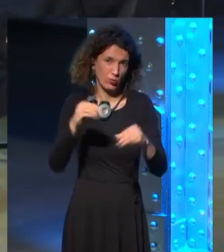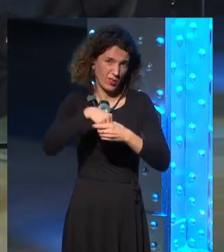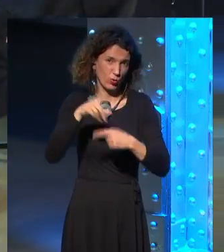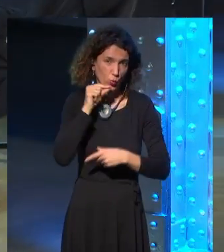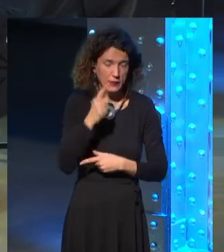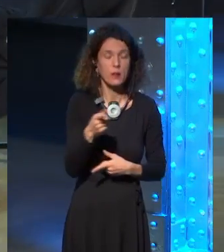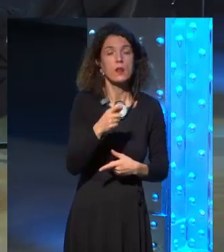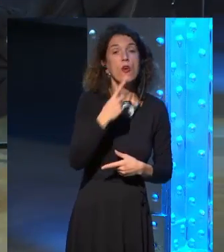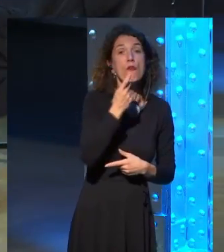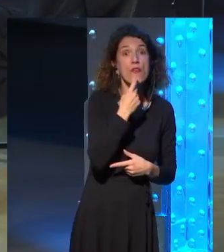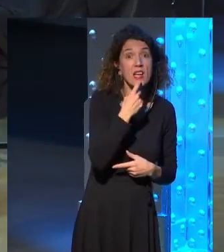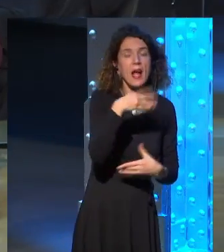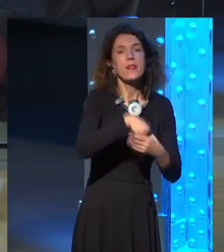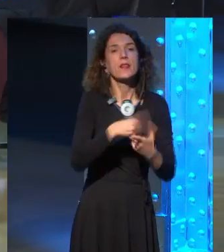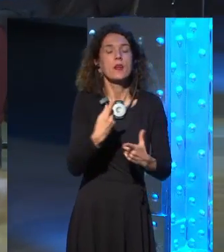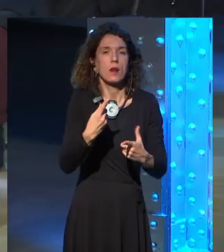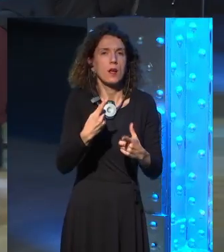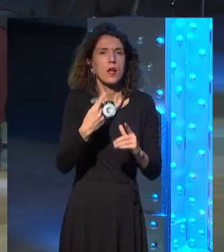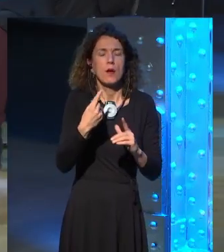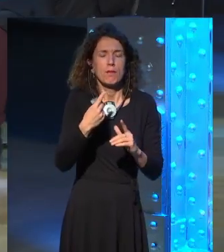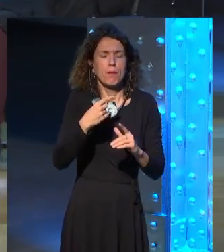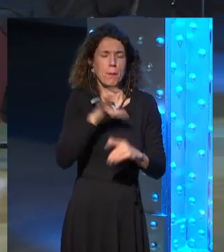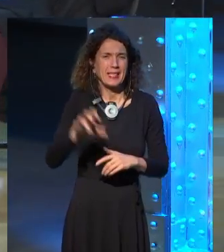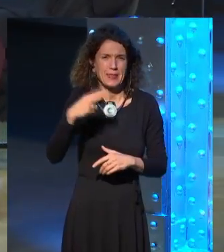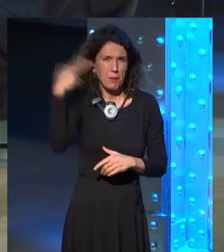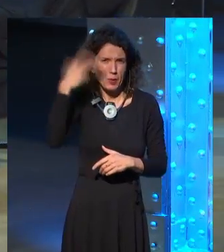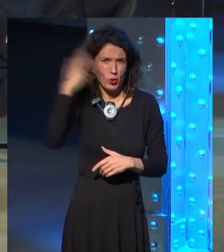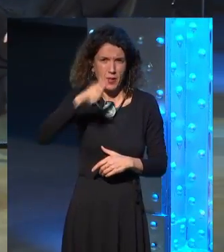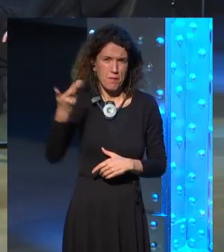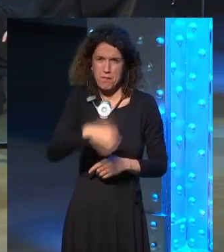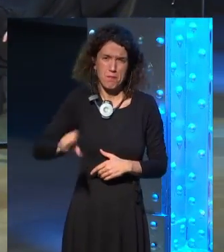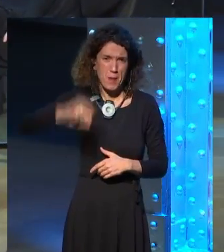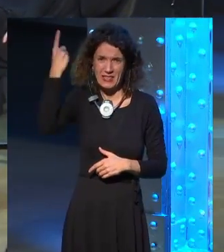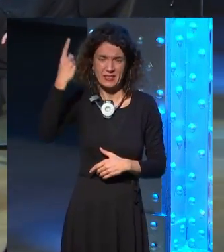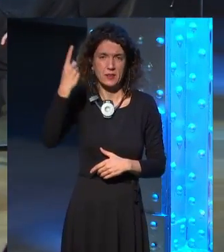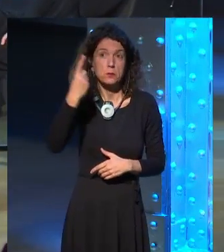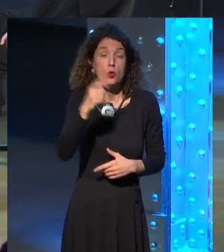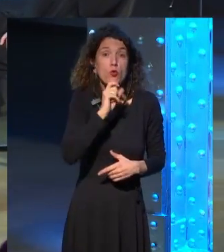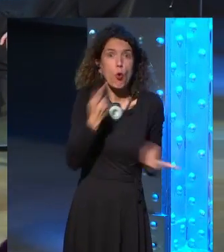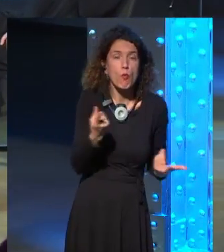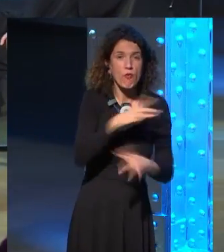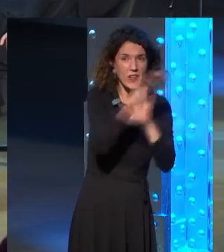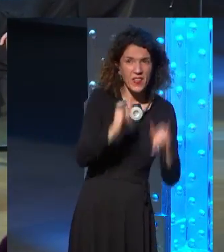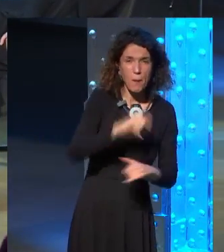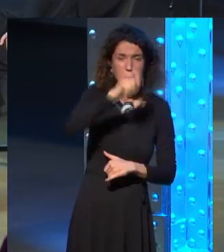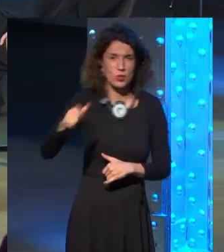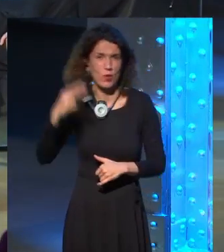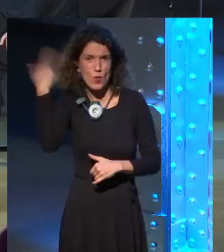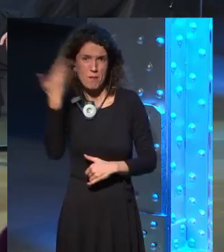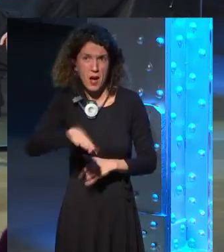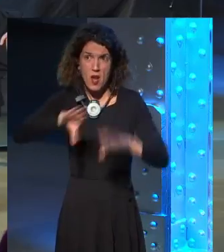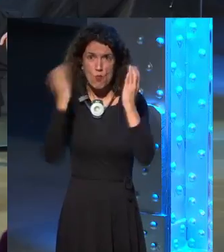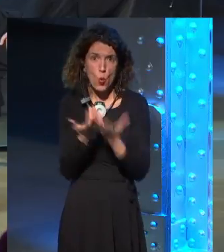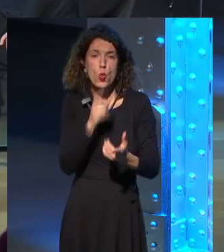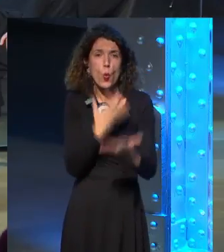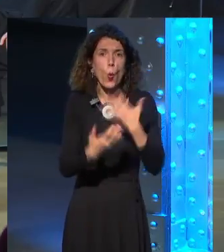has asked. I heard that Finland is one of the countries with the highest rates of suicides. How does that combine